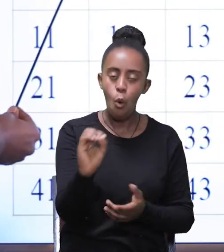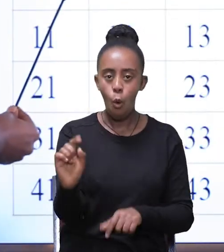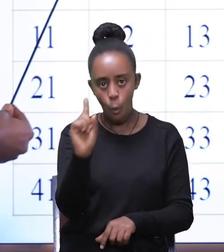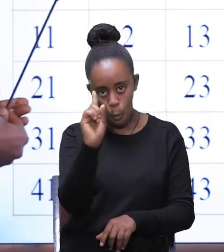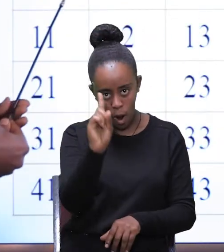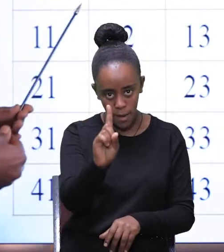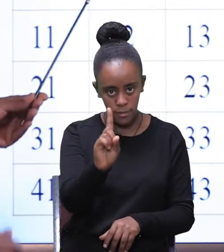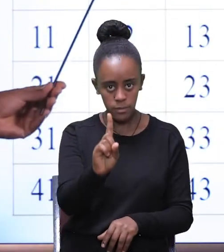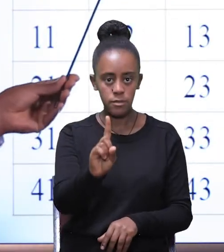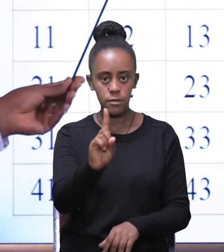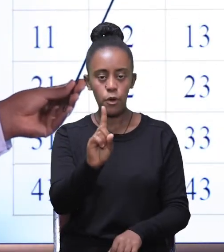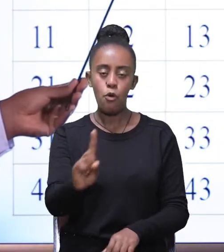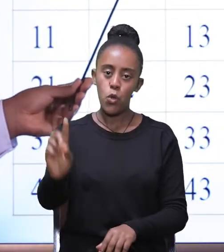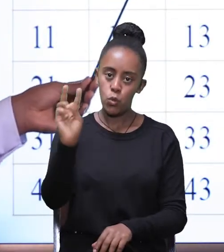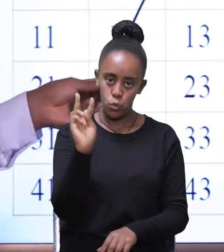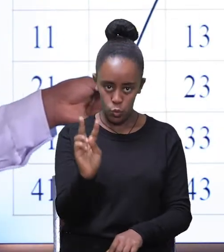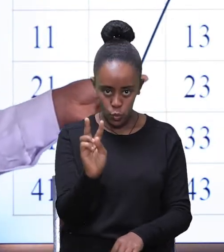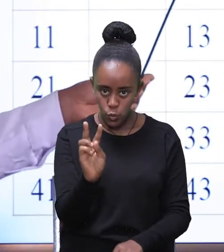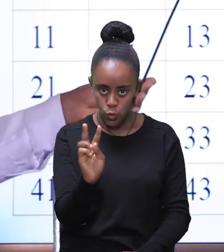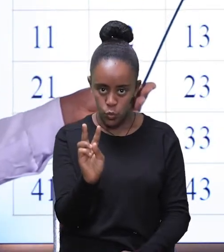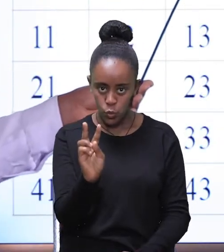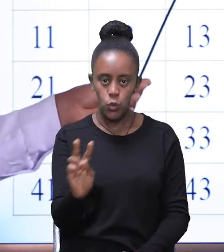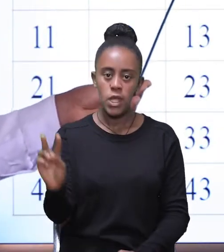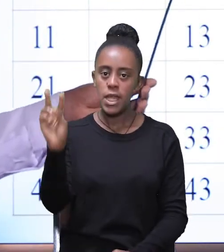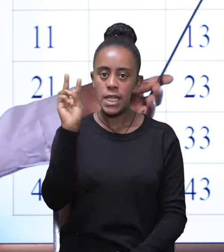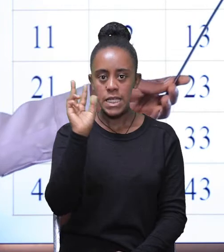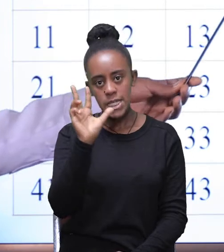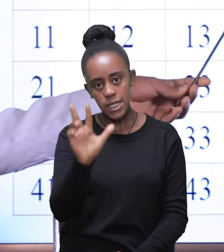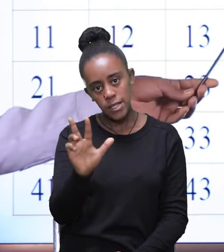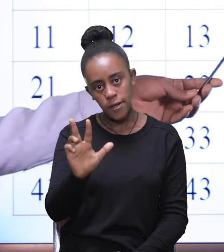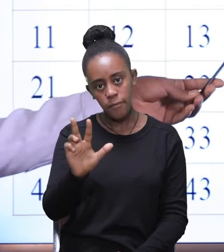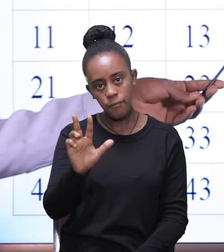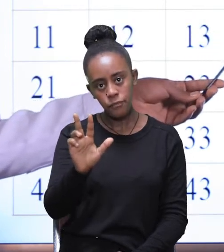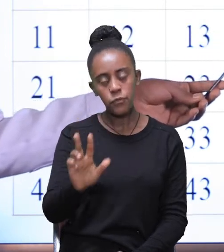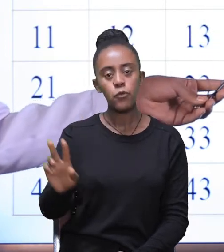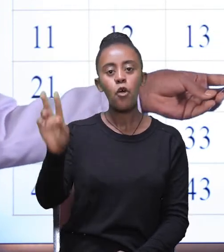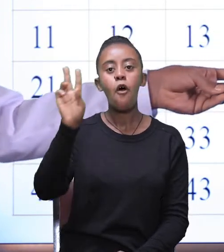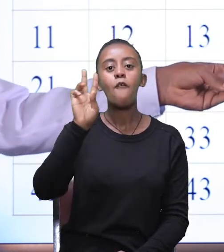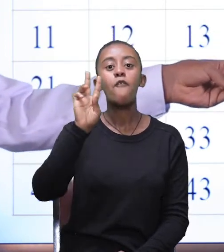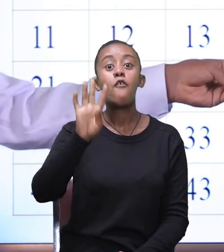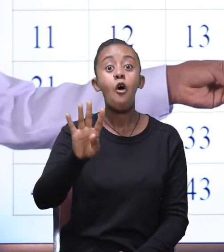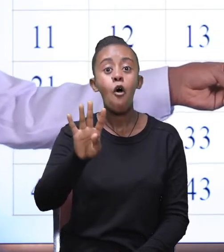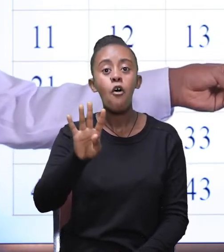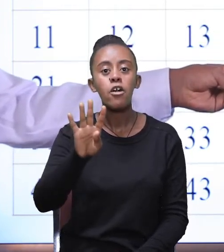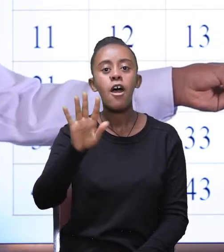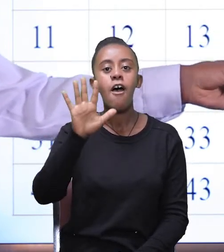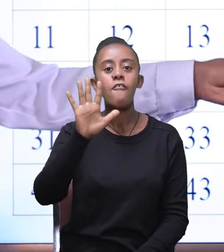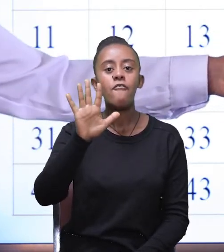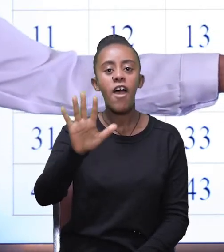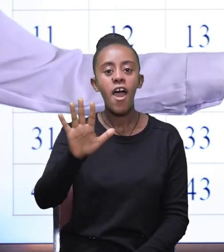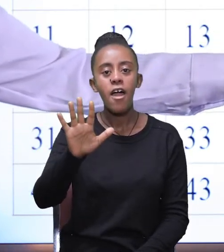1, 2, 3, 4,